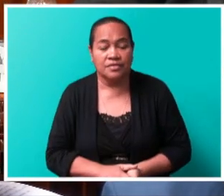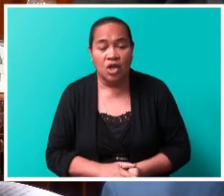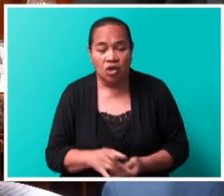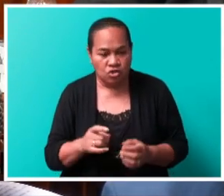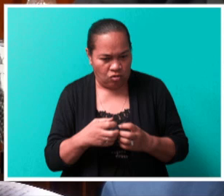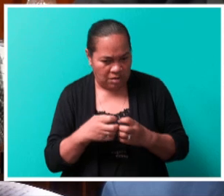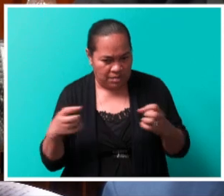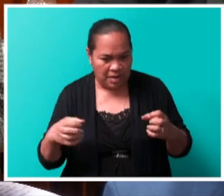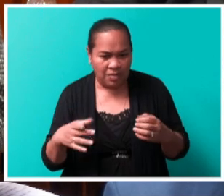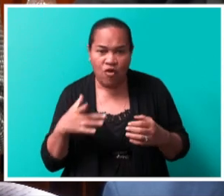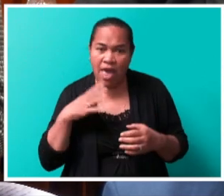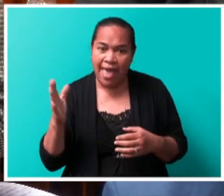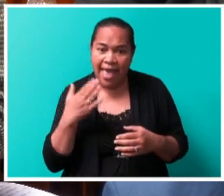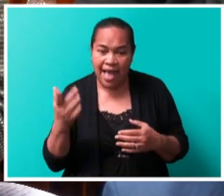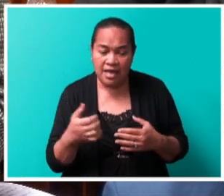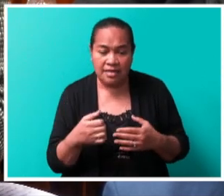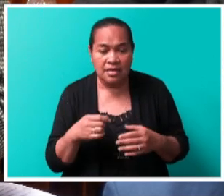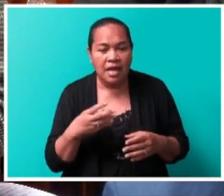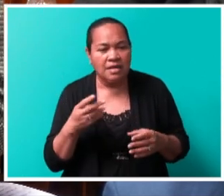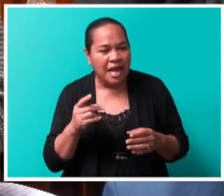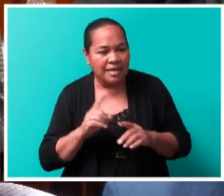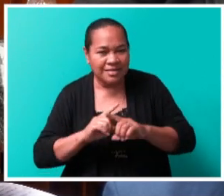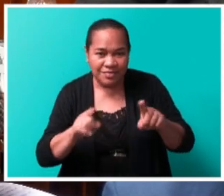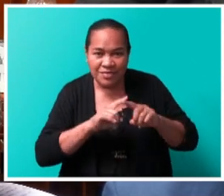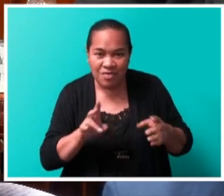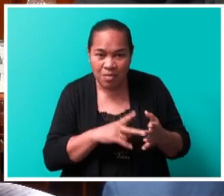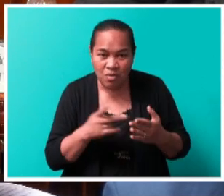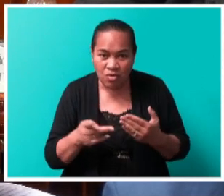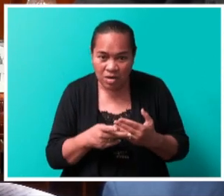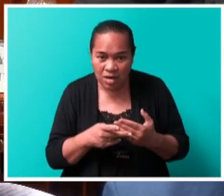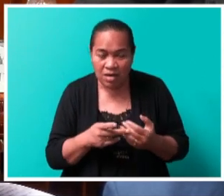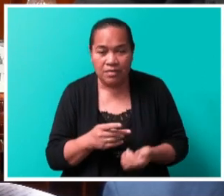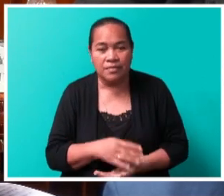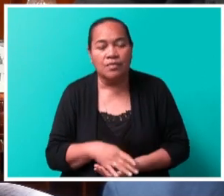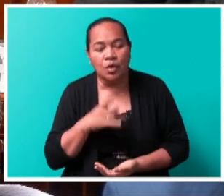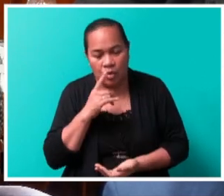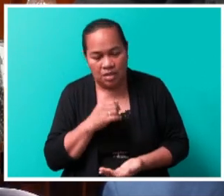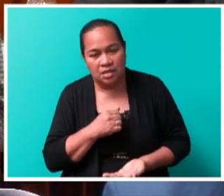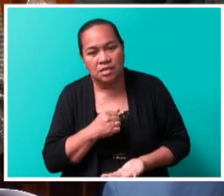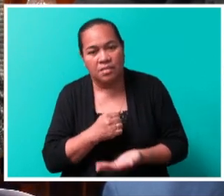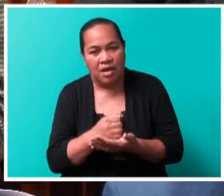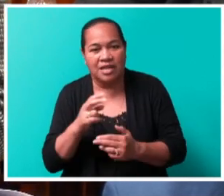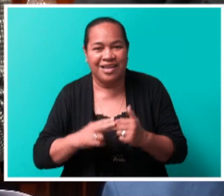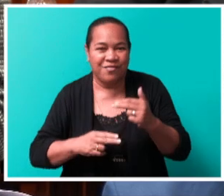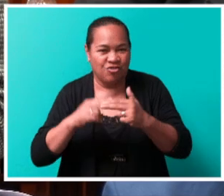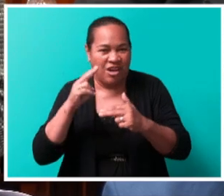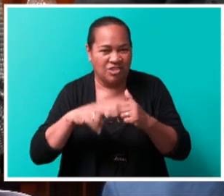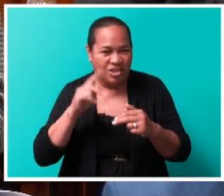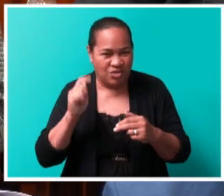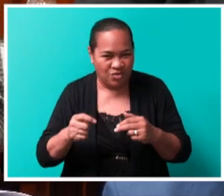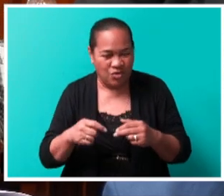Air Subsidy Programme, grounded in sound analysis, supported by existing infrastructure, delivers